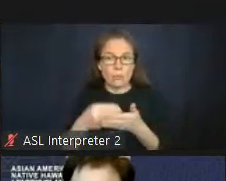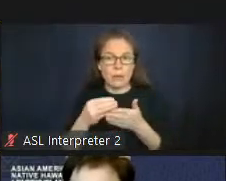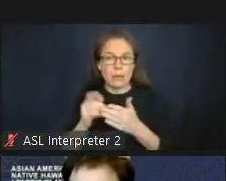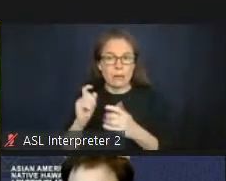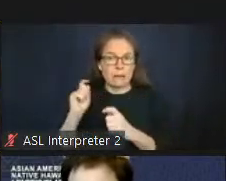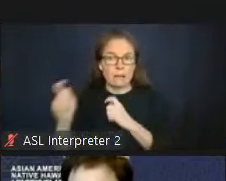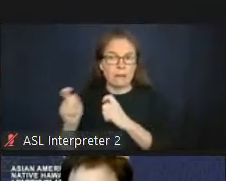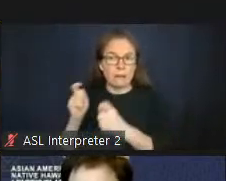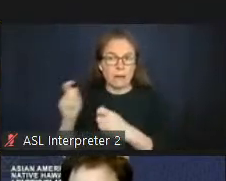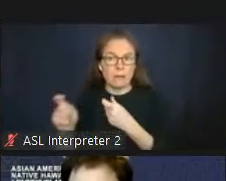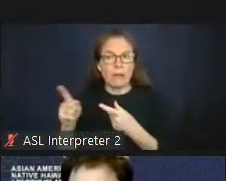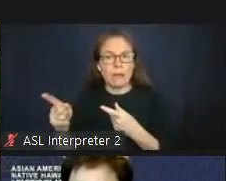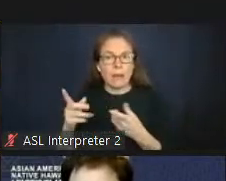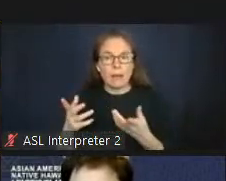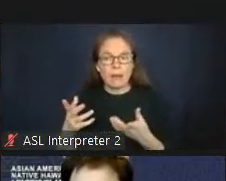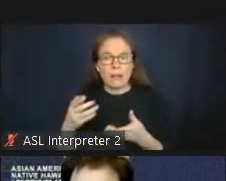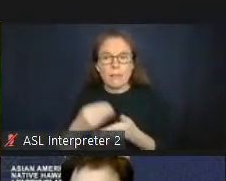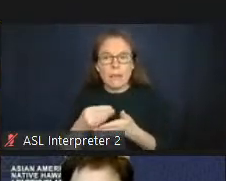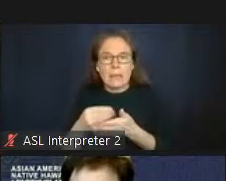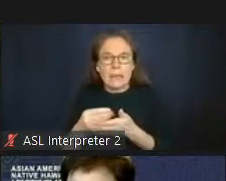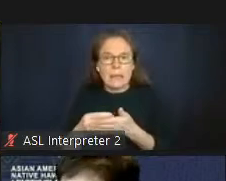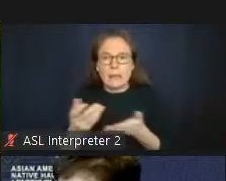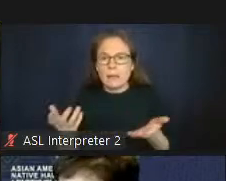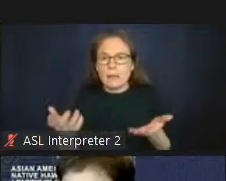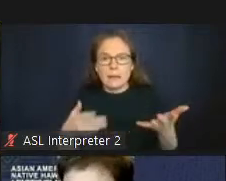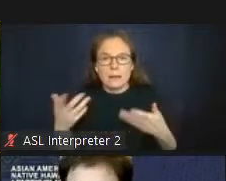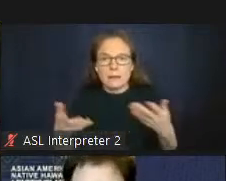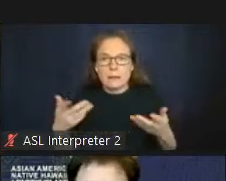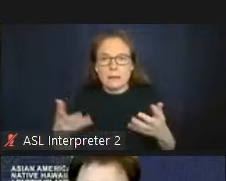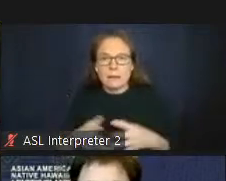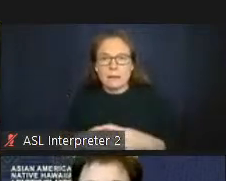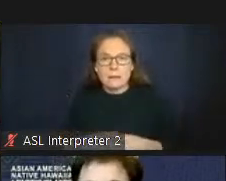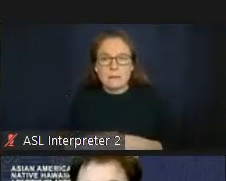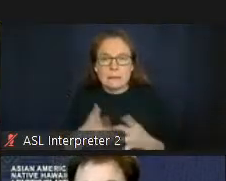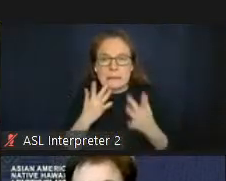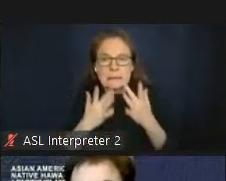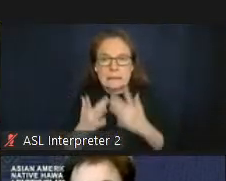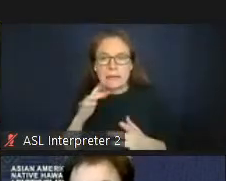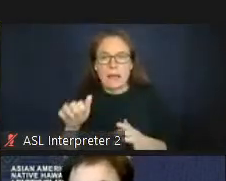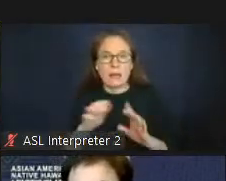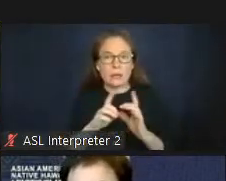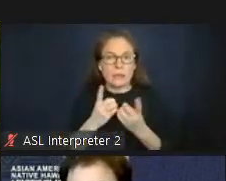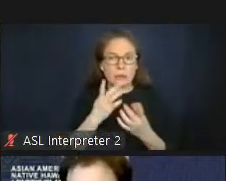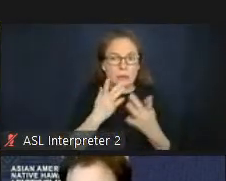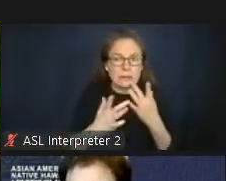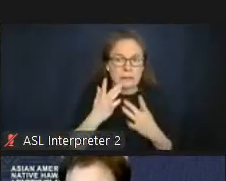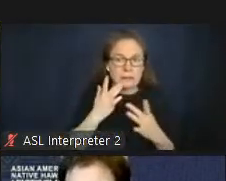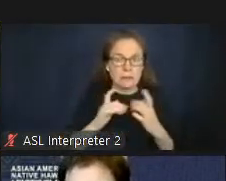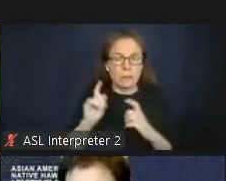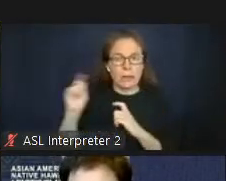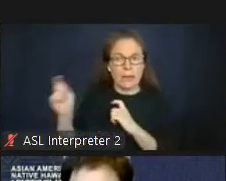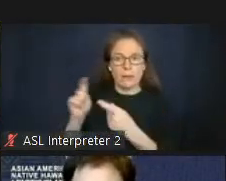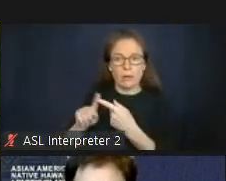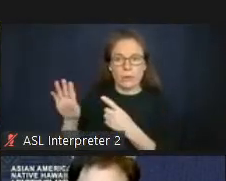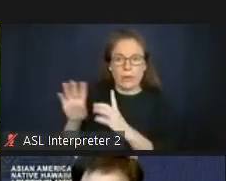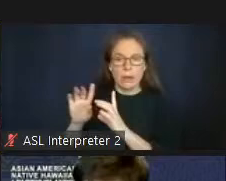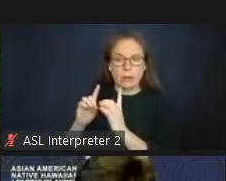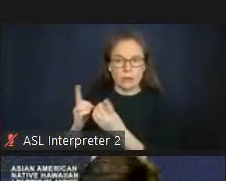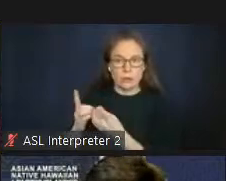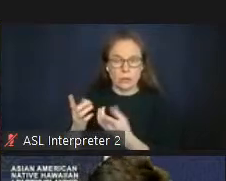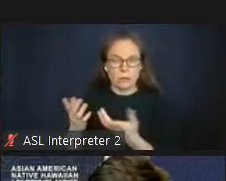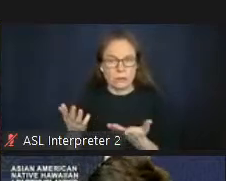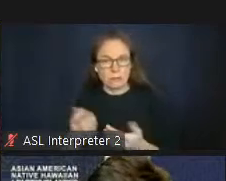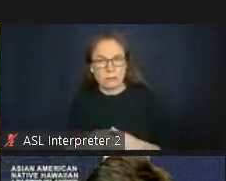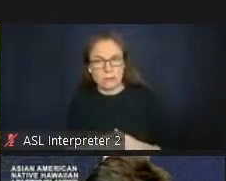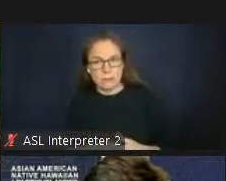they're disappearing from a distribution in other districts. And I noticed, that was my only question on this